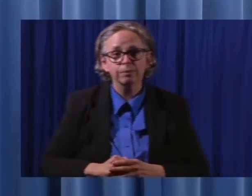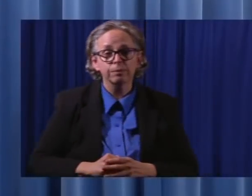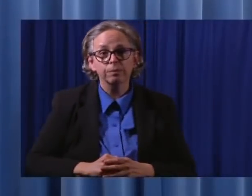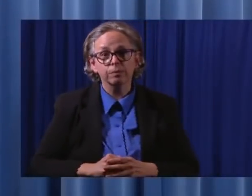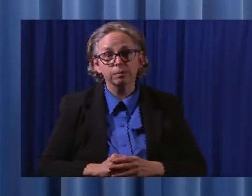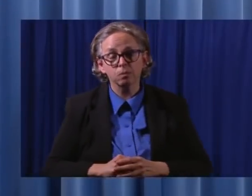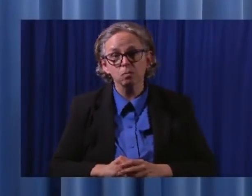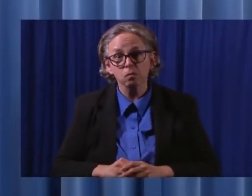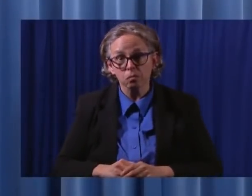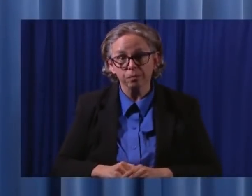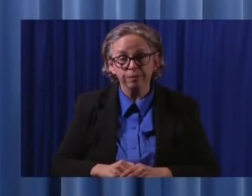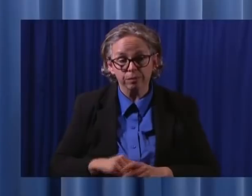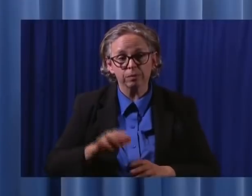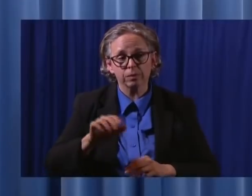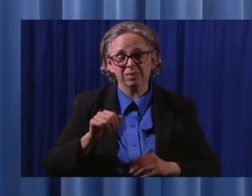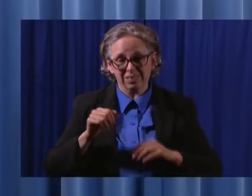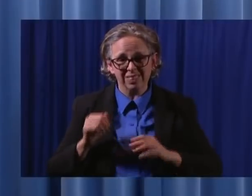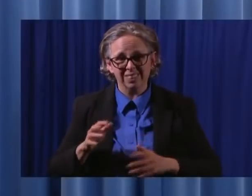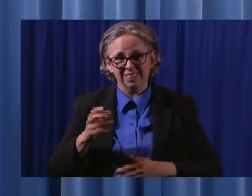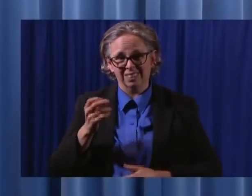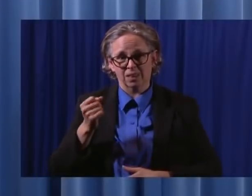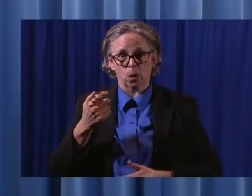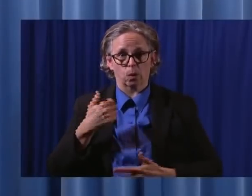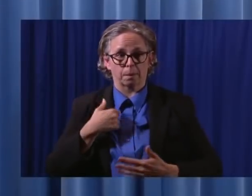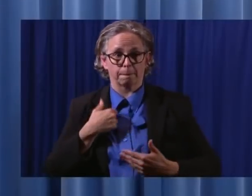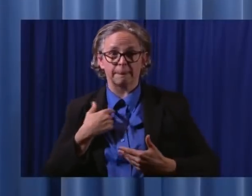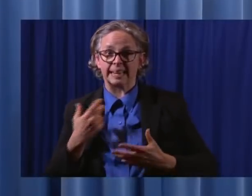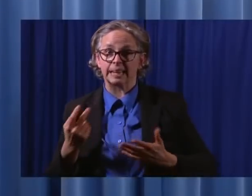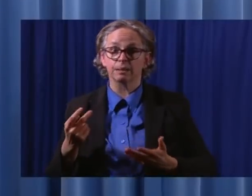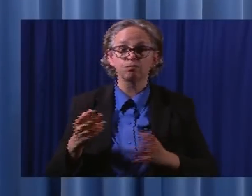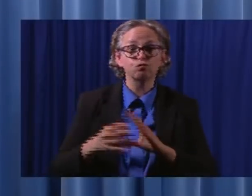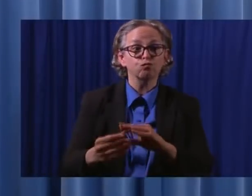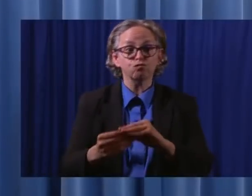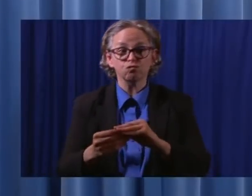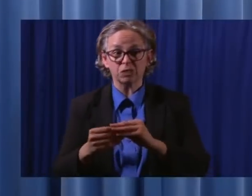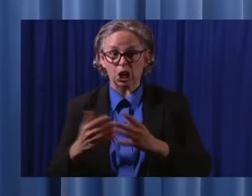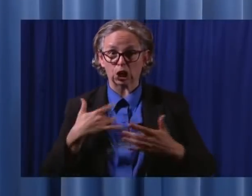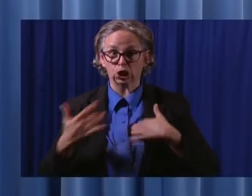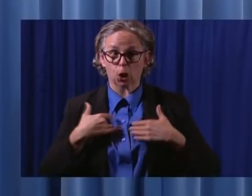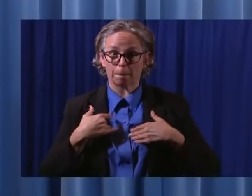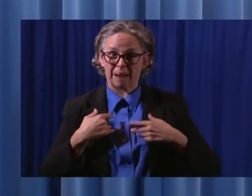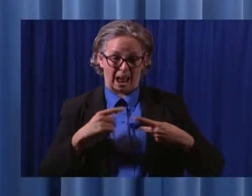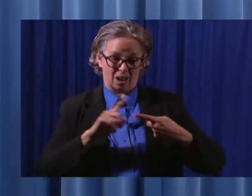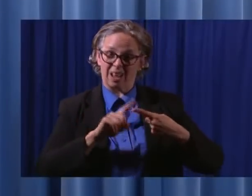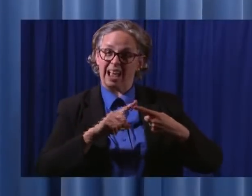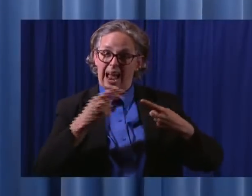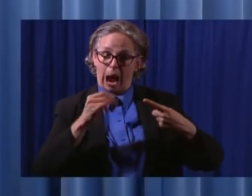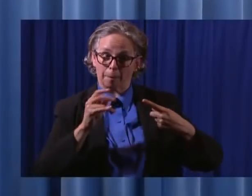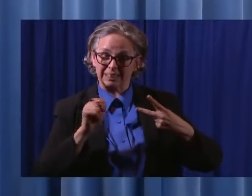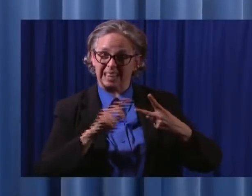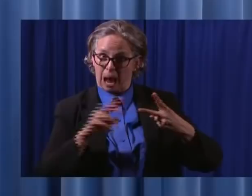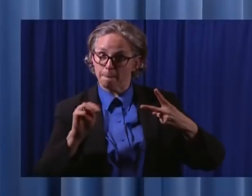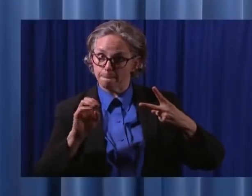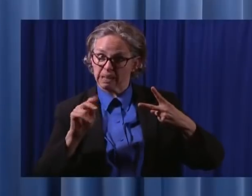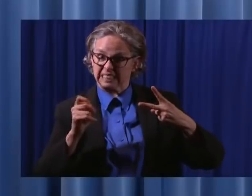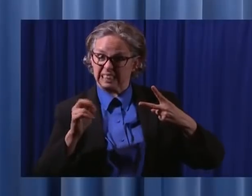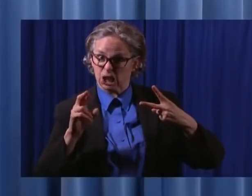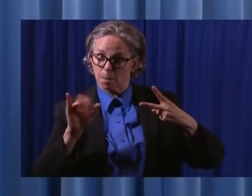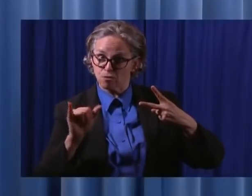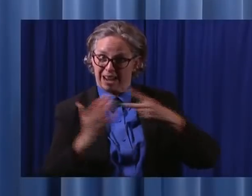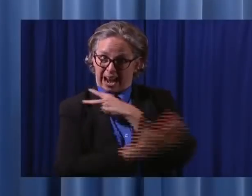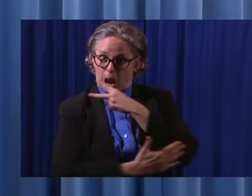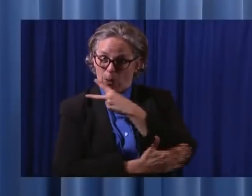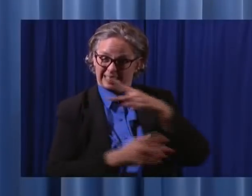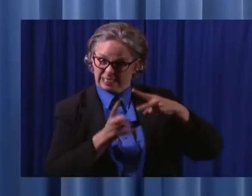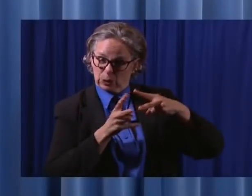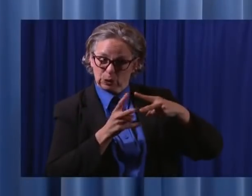done the last several times, and say we're worried about Hamilton County and we're worried about Montgomery County, that is not me looking at numbers. I mean, I can look at